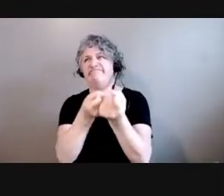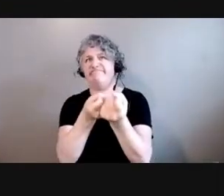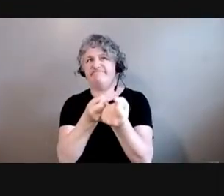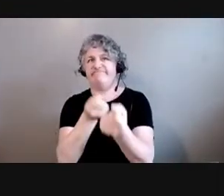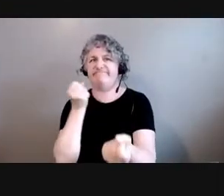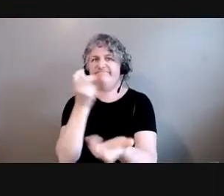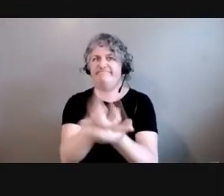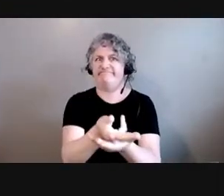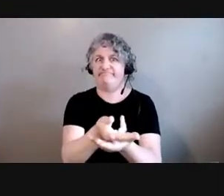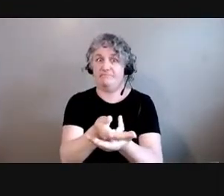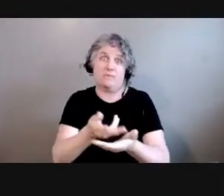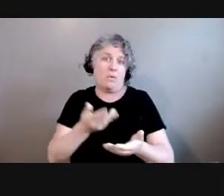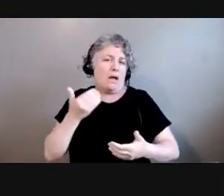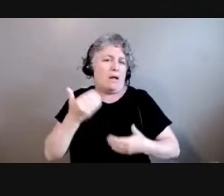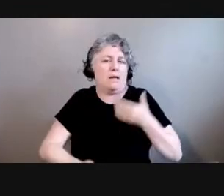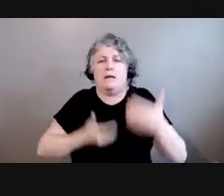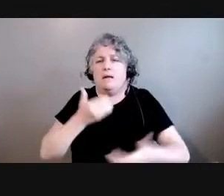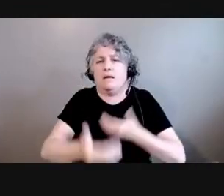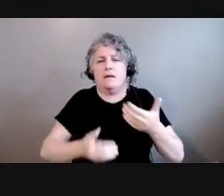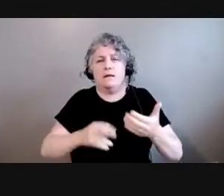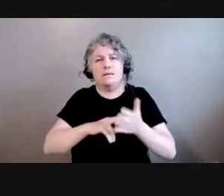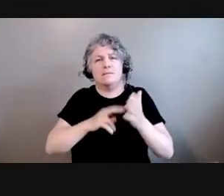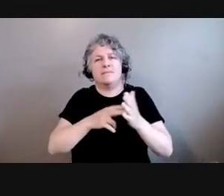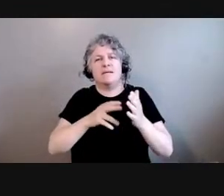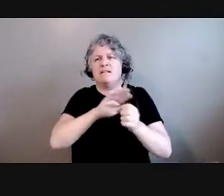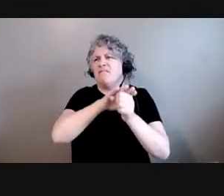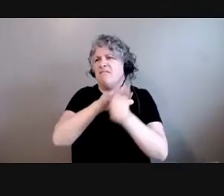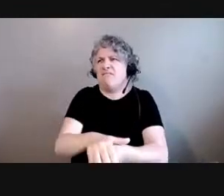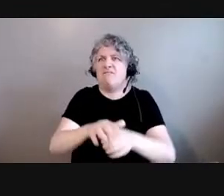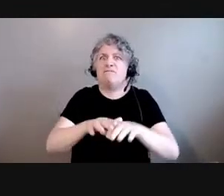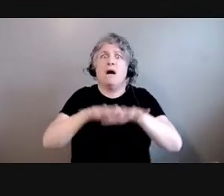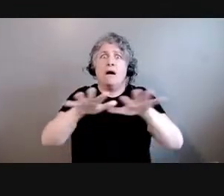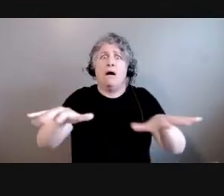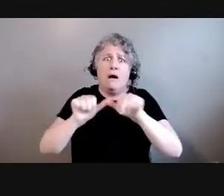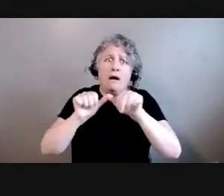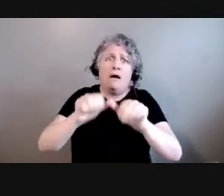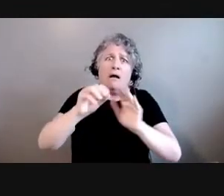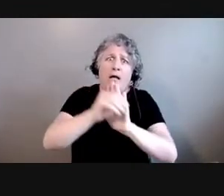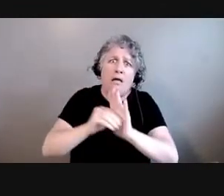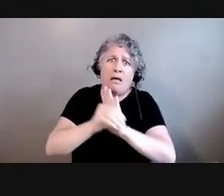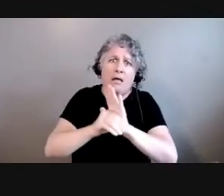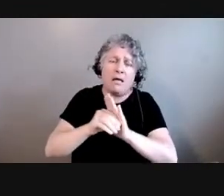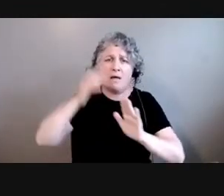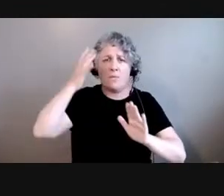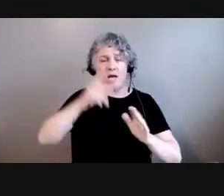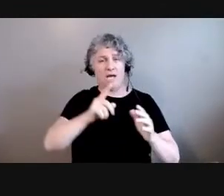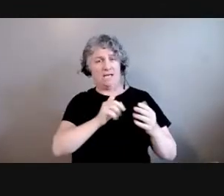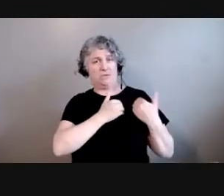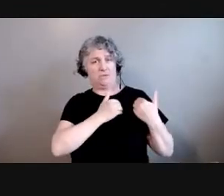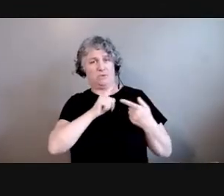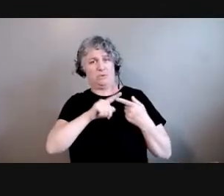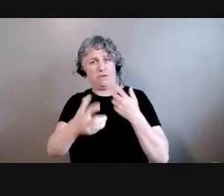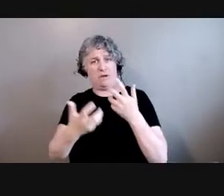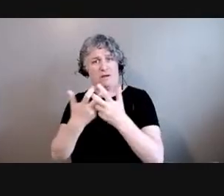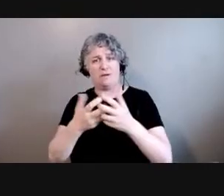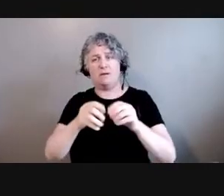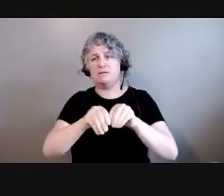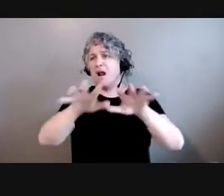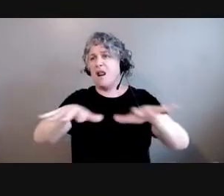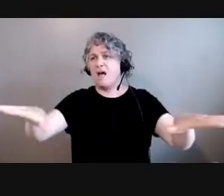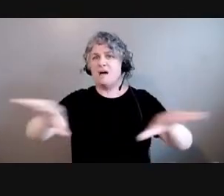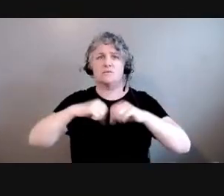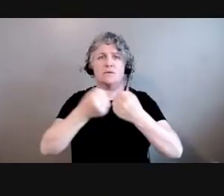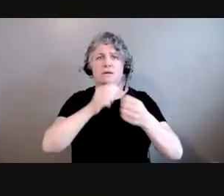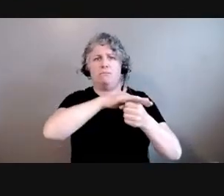ultimately do ourselves and everyone else a disservice, because then the duty to accommodate system gets extrapolated into society at large. And this is where